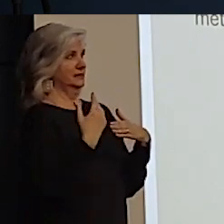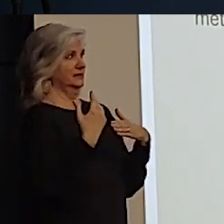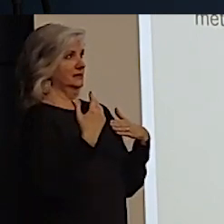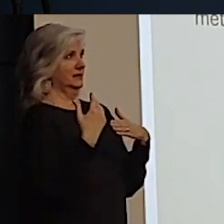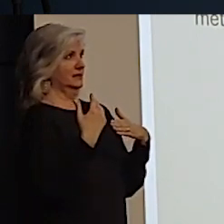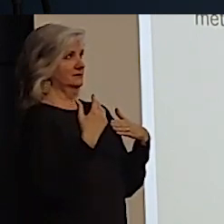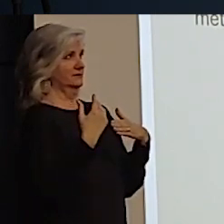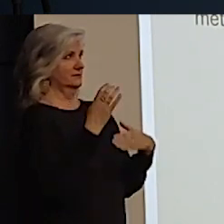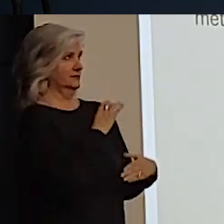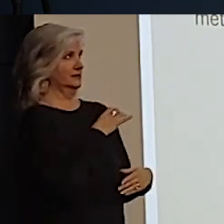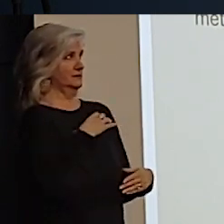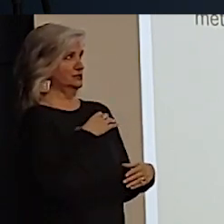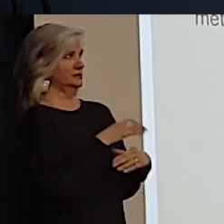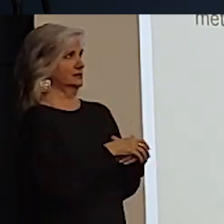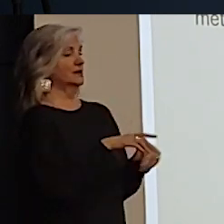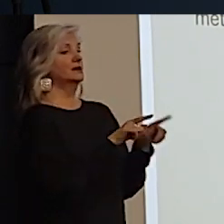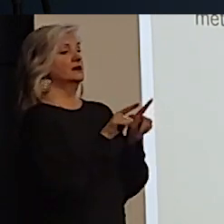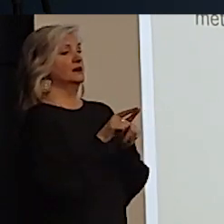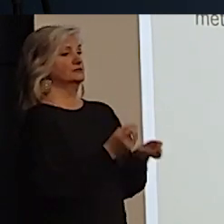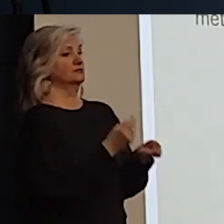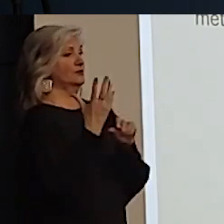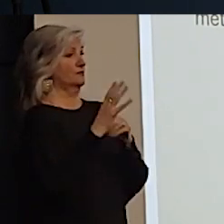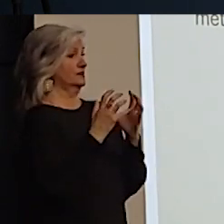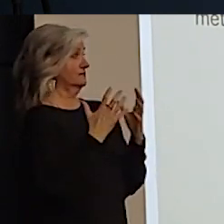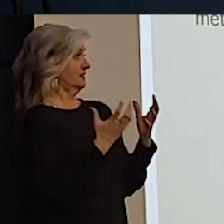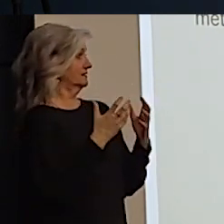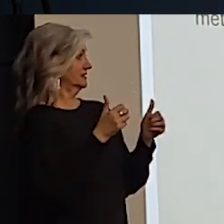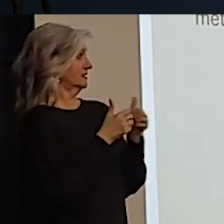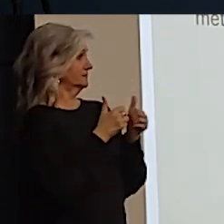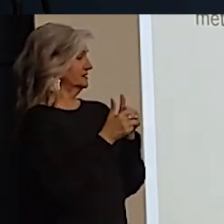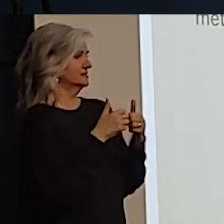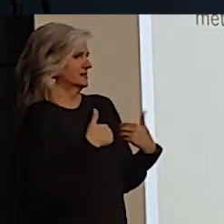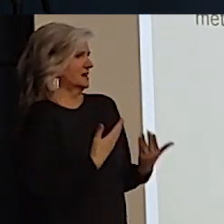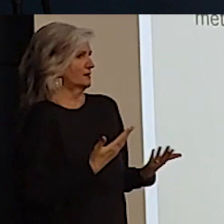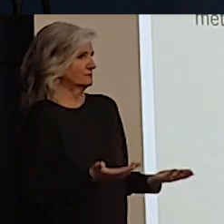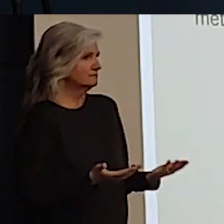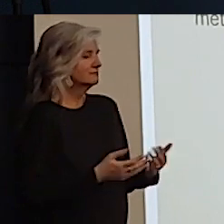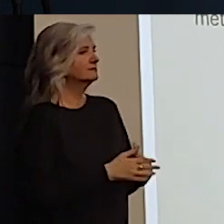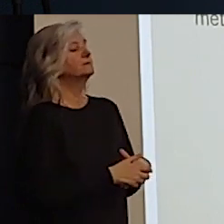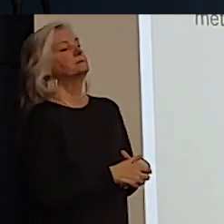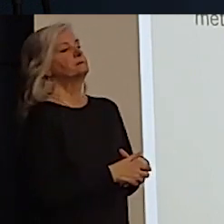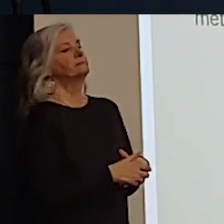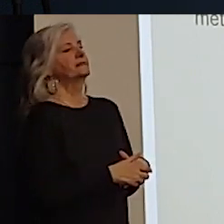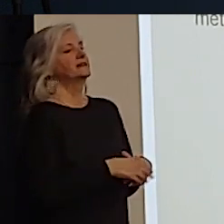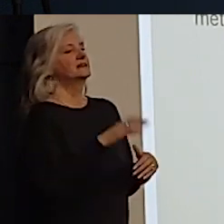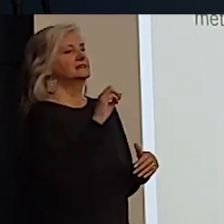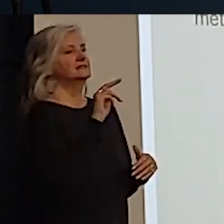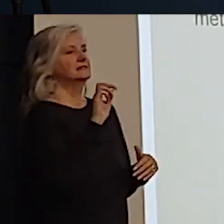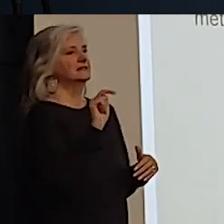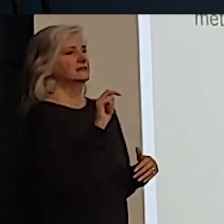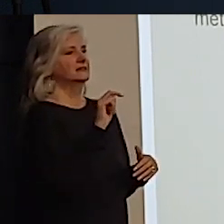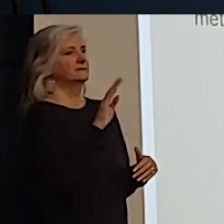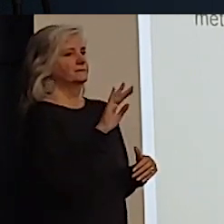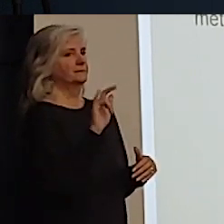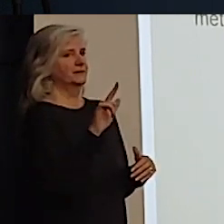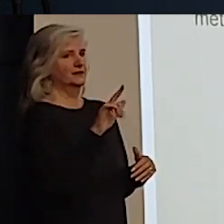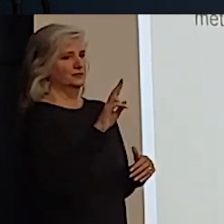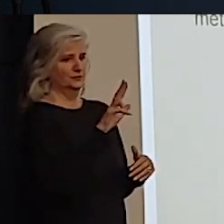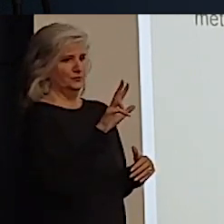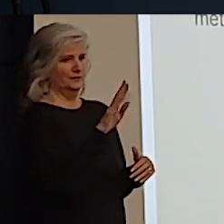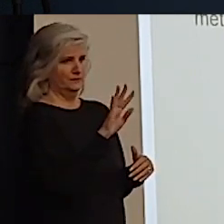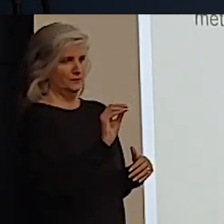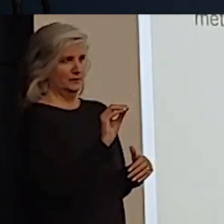commission. Well, they also got rid of a lot of competition by doing what? Senate Bill 340, 2014,